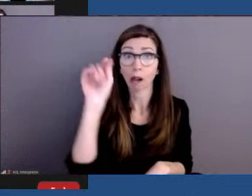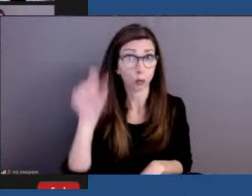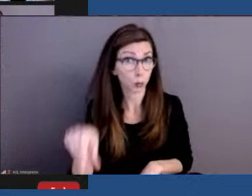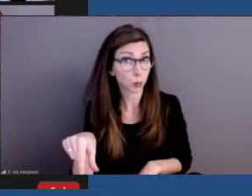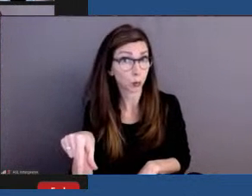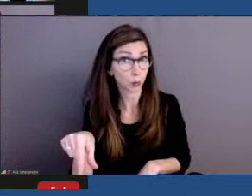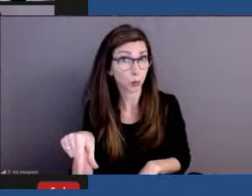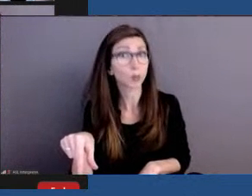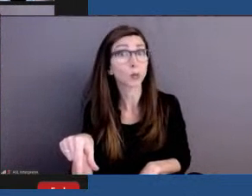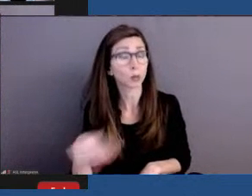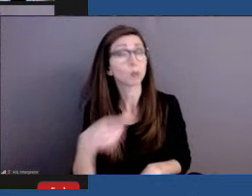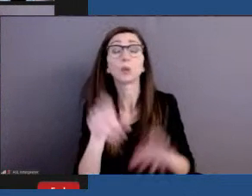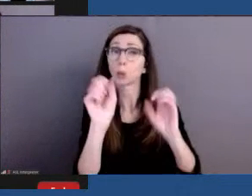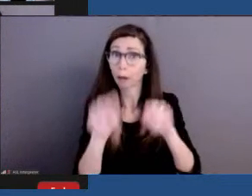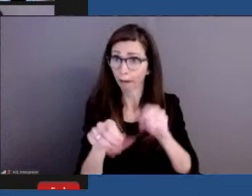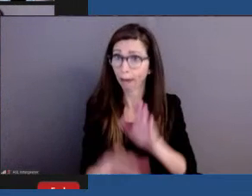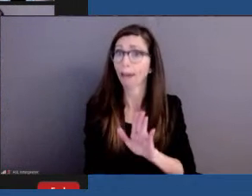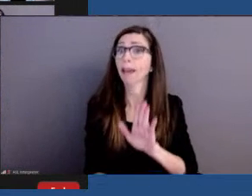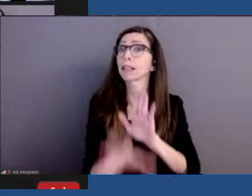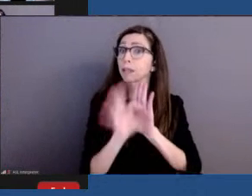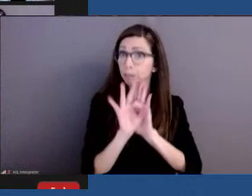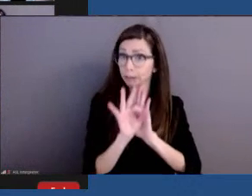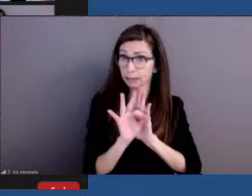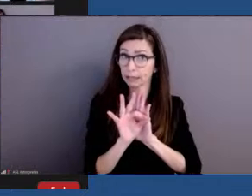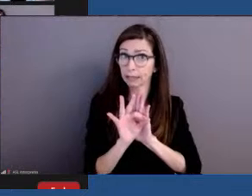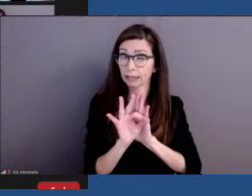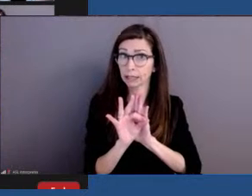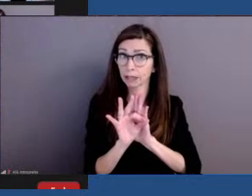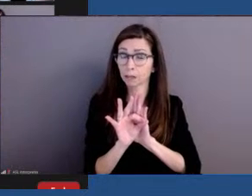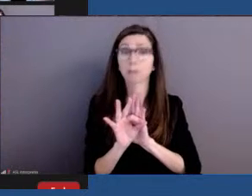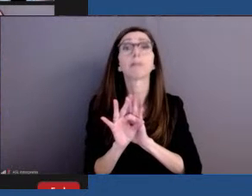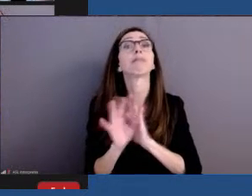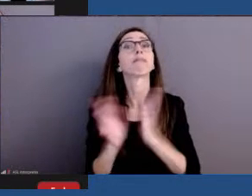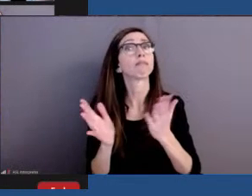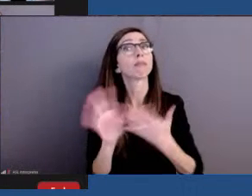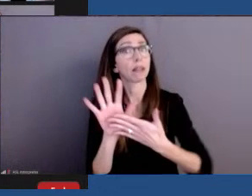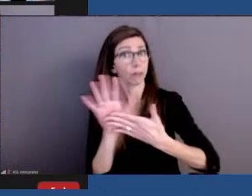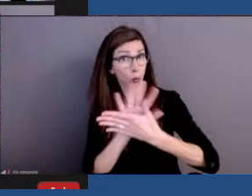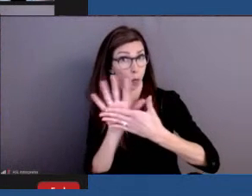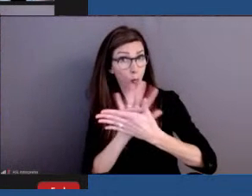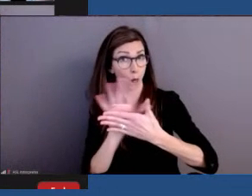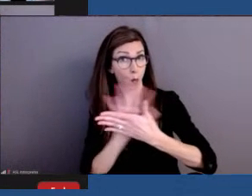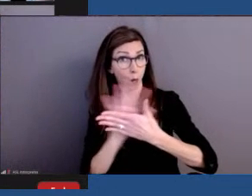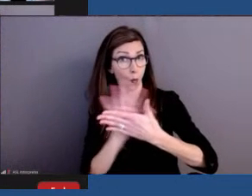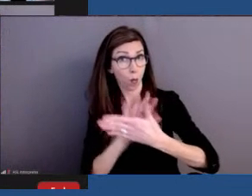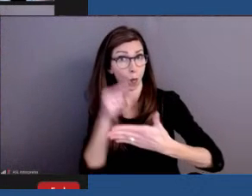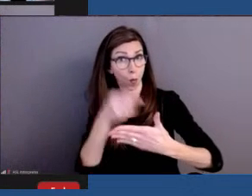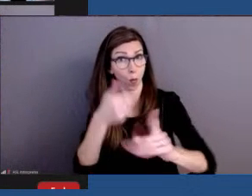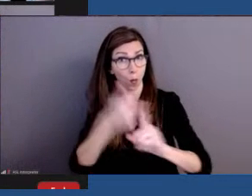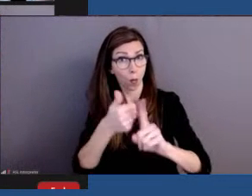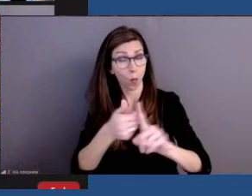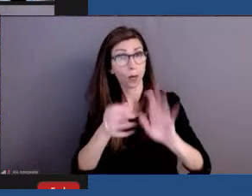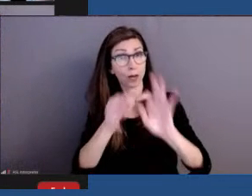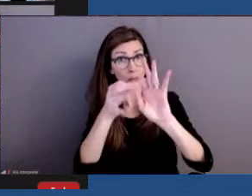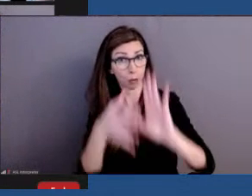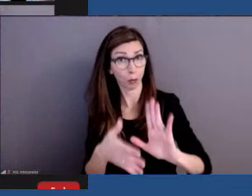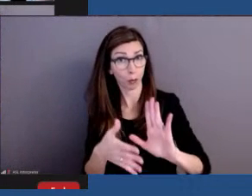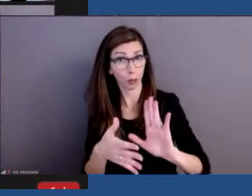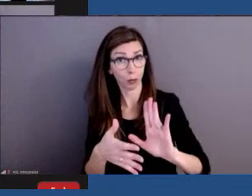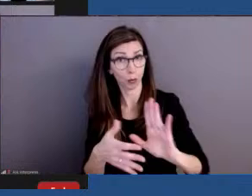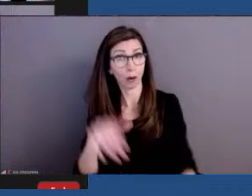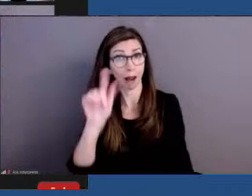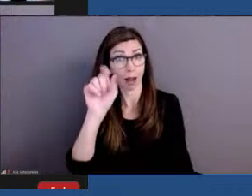pouvez épingler la vidéo, video of the interpreter.